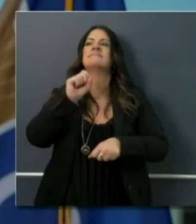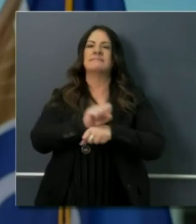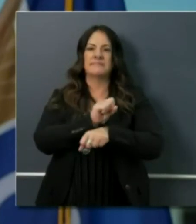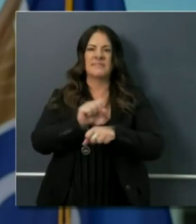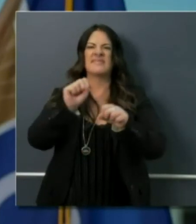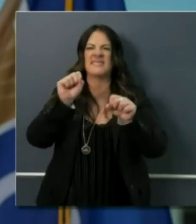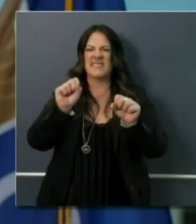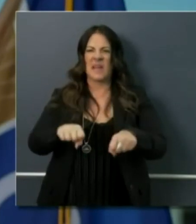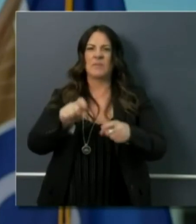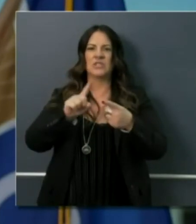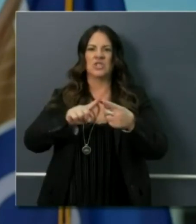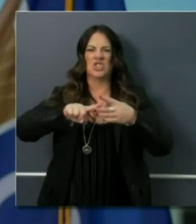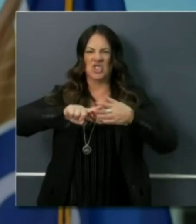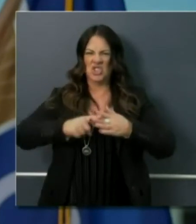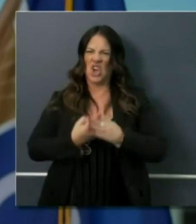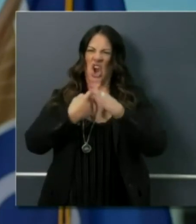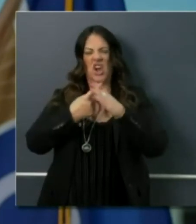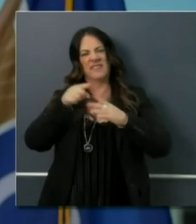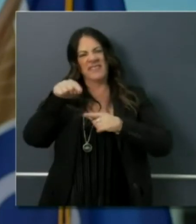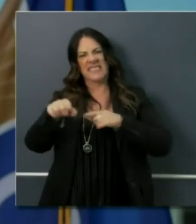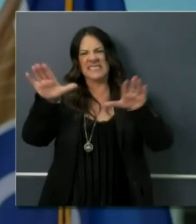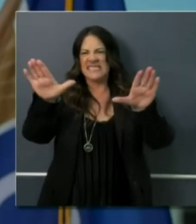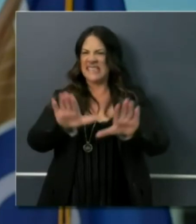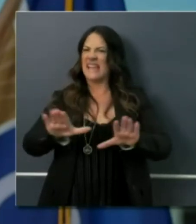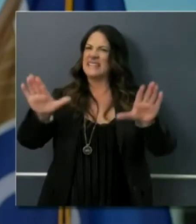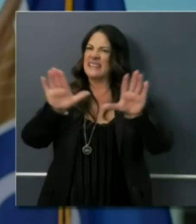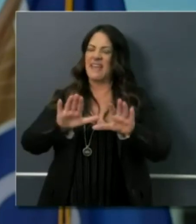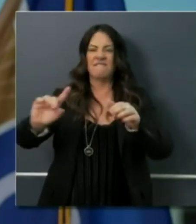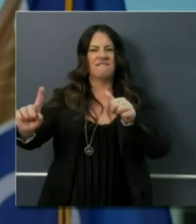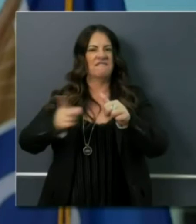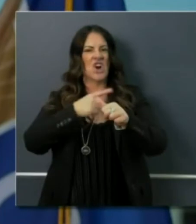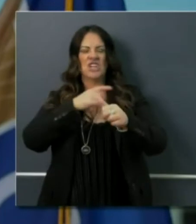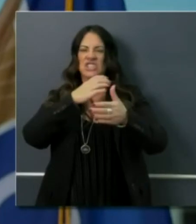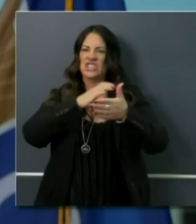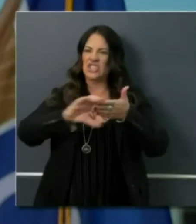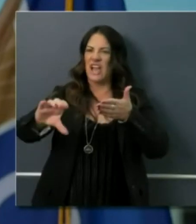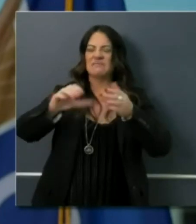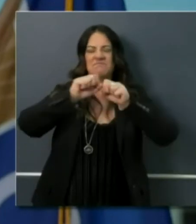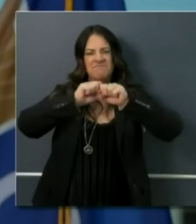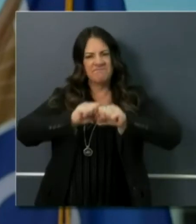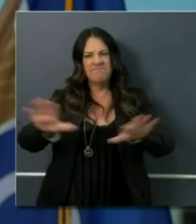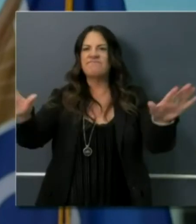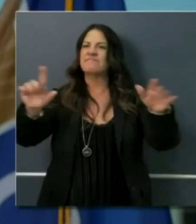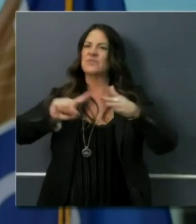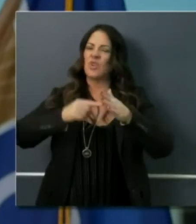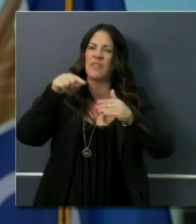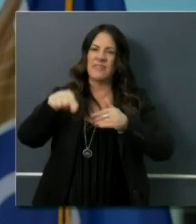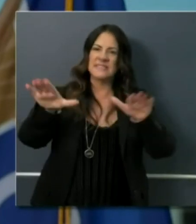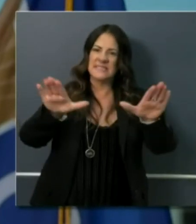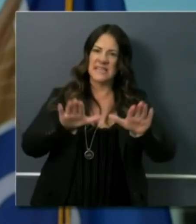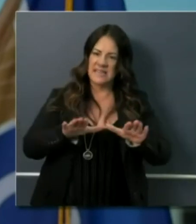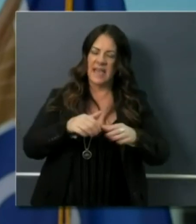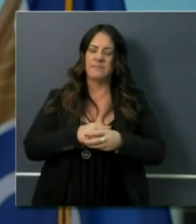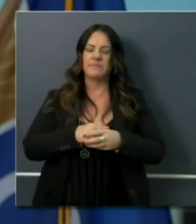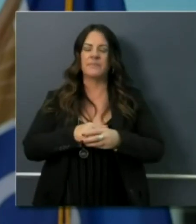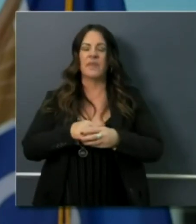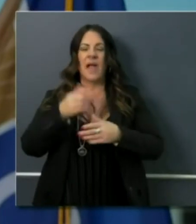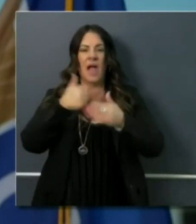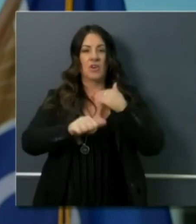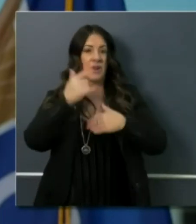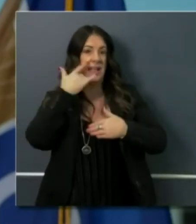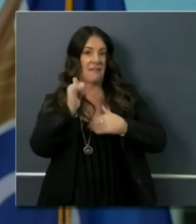starting on Easter Sunday. So those first checks will start going out in addition to what you're entitled to under